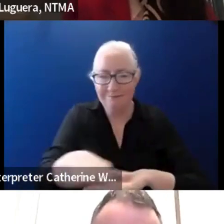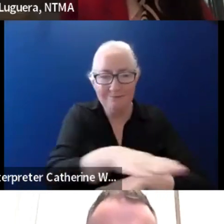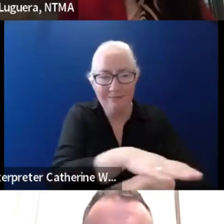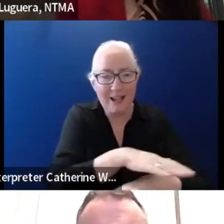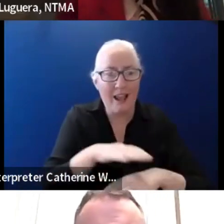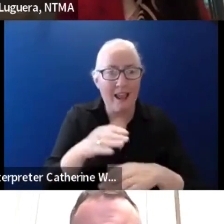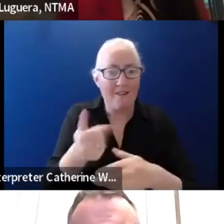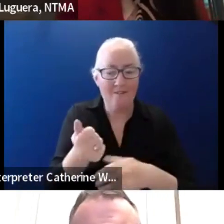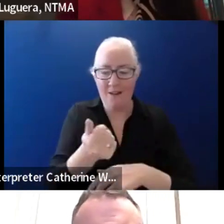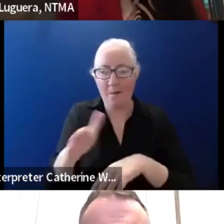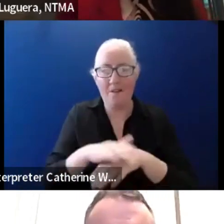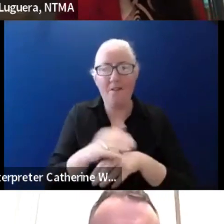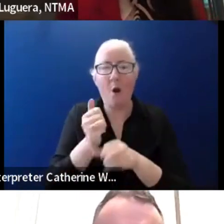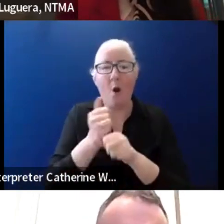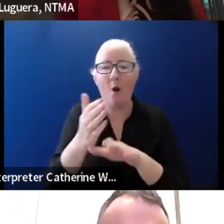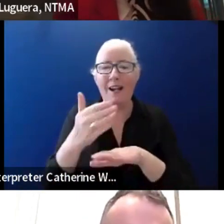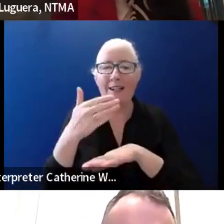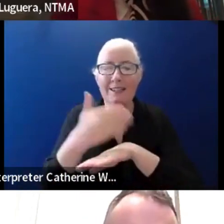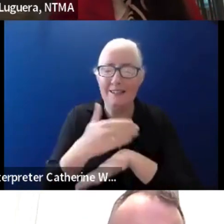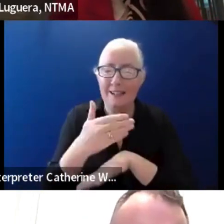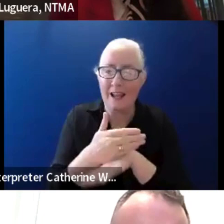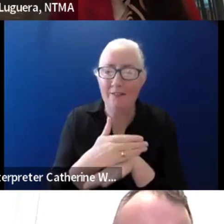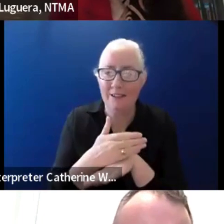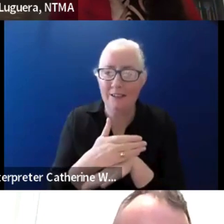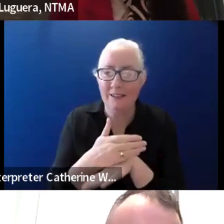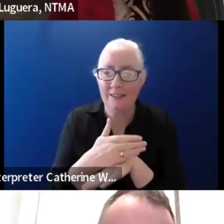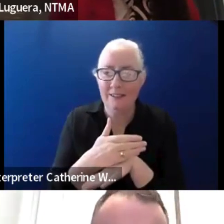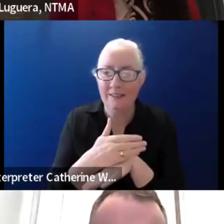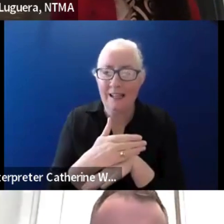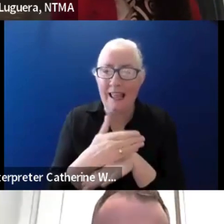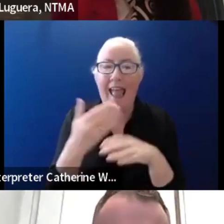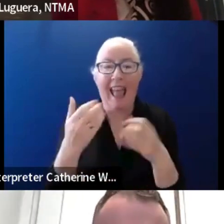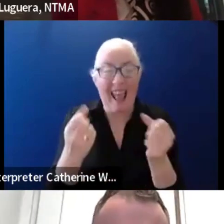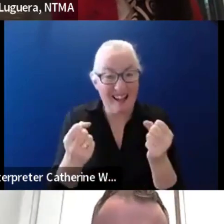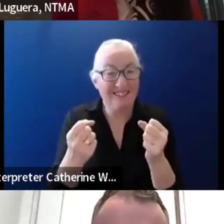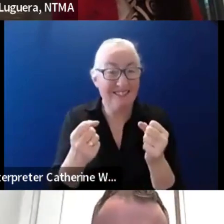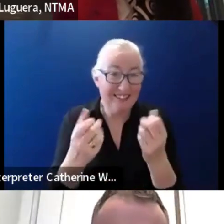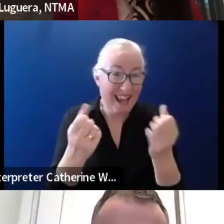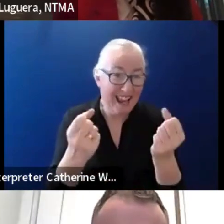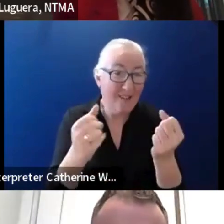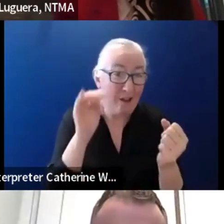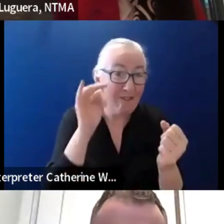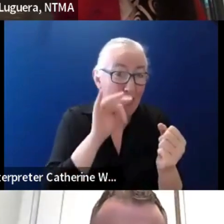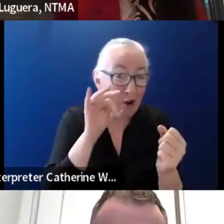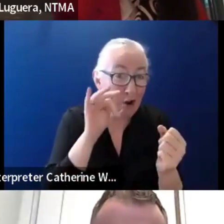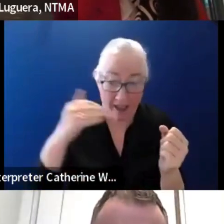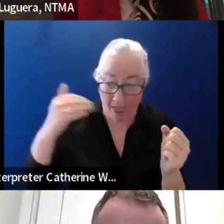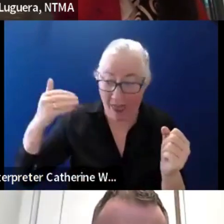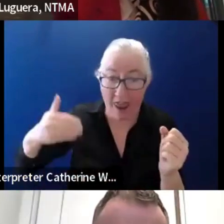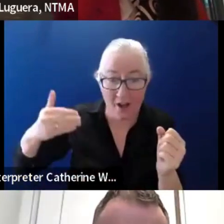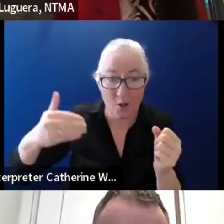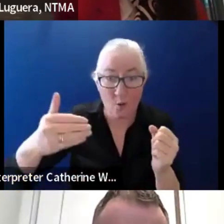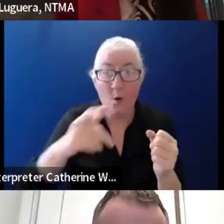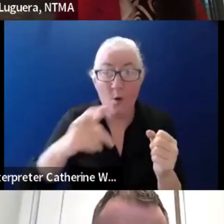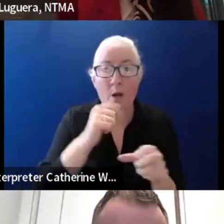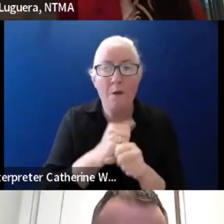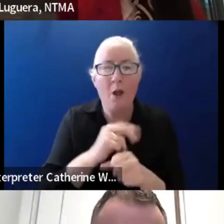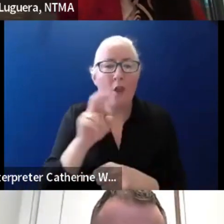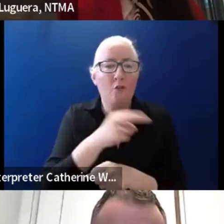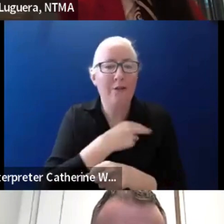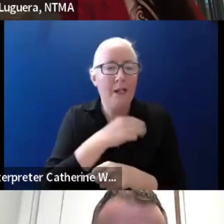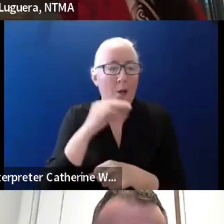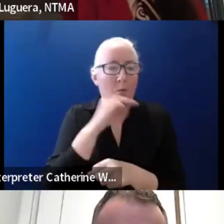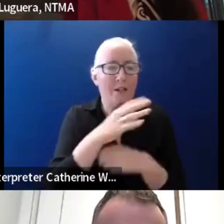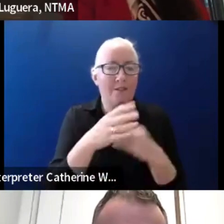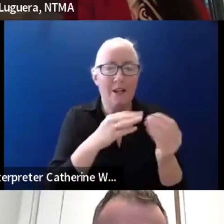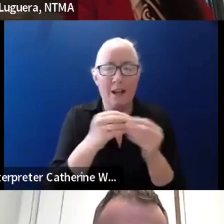staff. And we've also had quite a bit of fun along the way. I mean, we've talked about the really important stuff like,